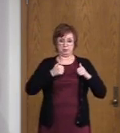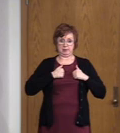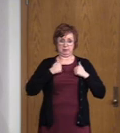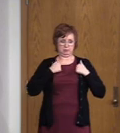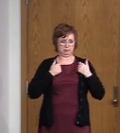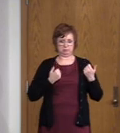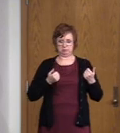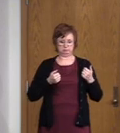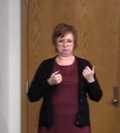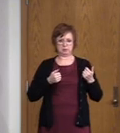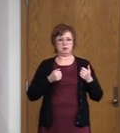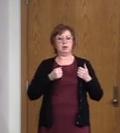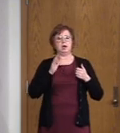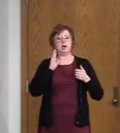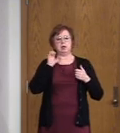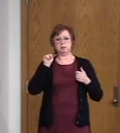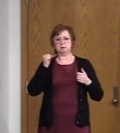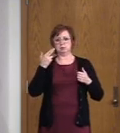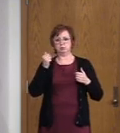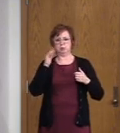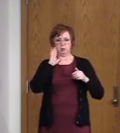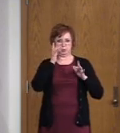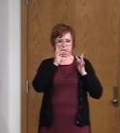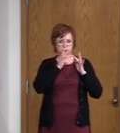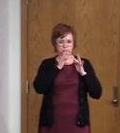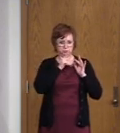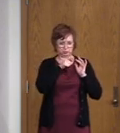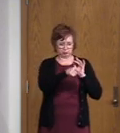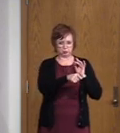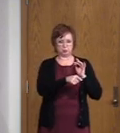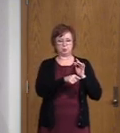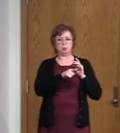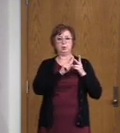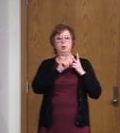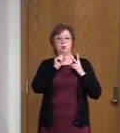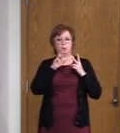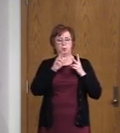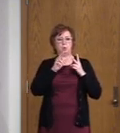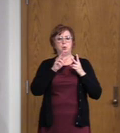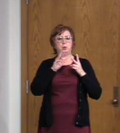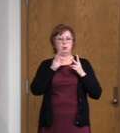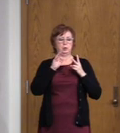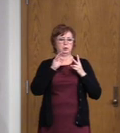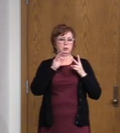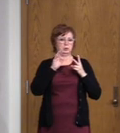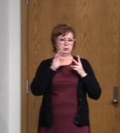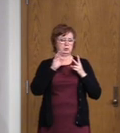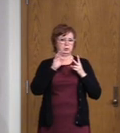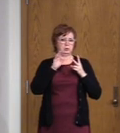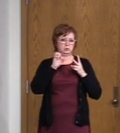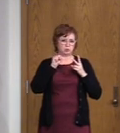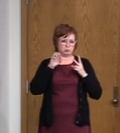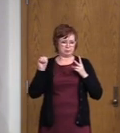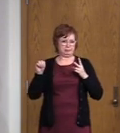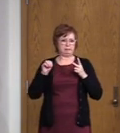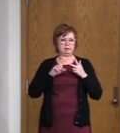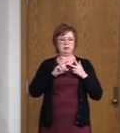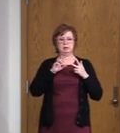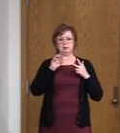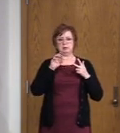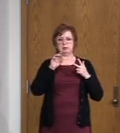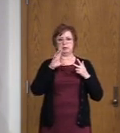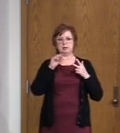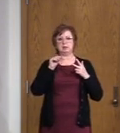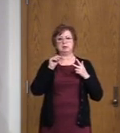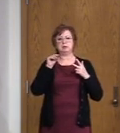information through either direct contact from the SHA whenever possible, but also through local media and social media when direct contact is not possible,